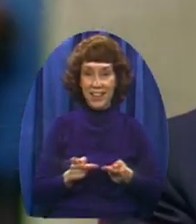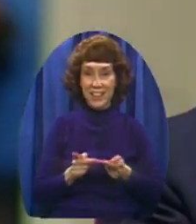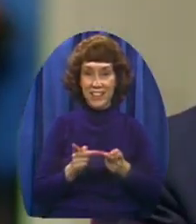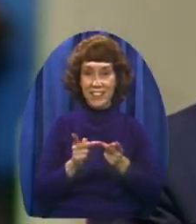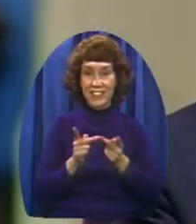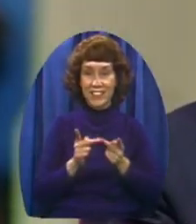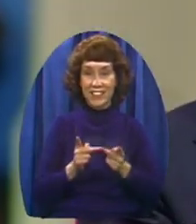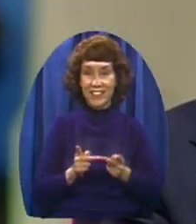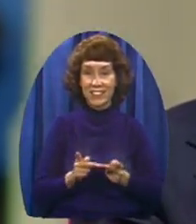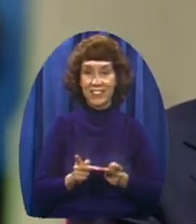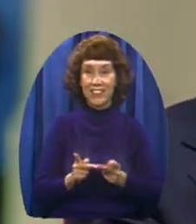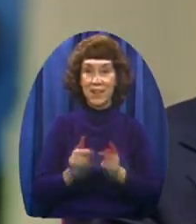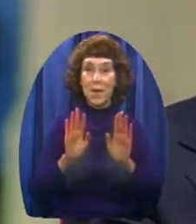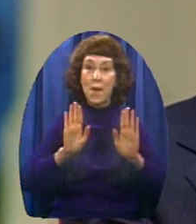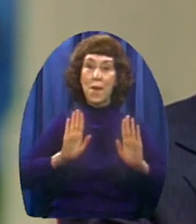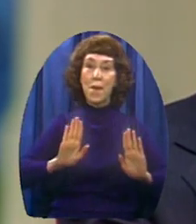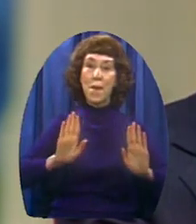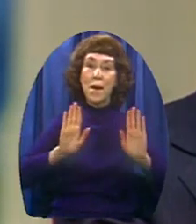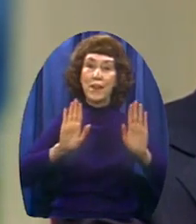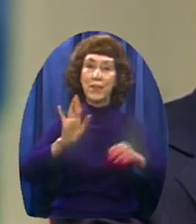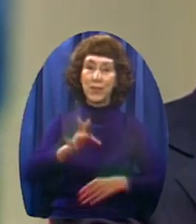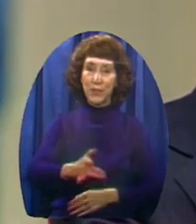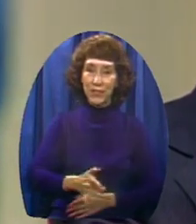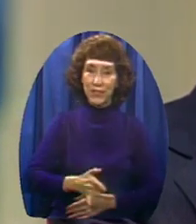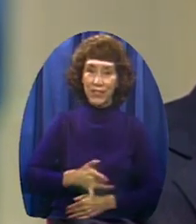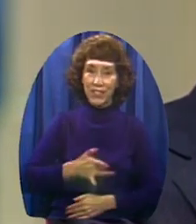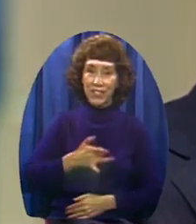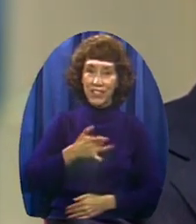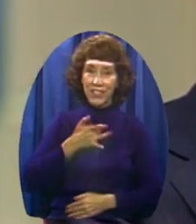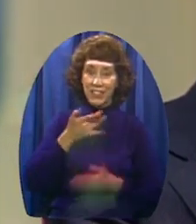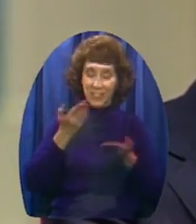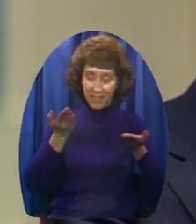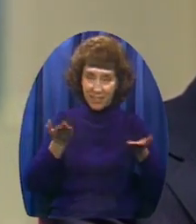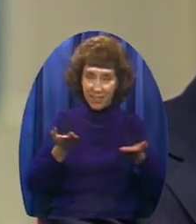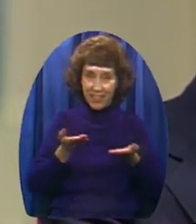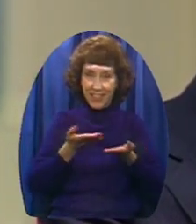There's no feeling like this